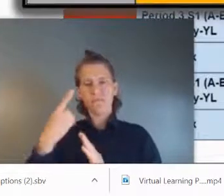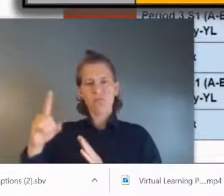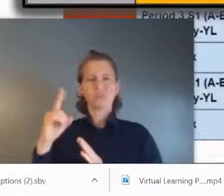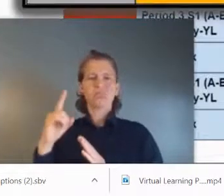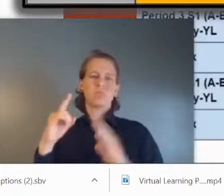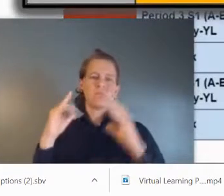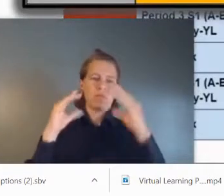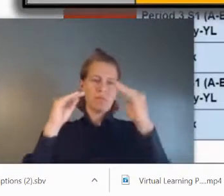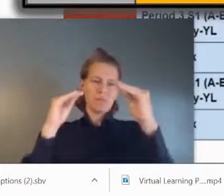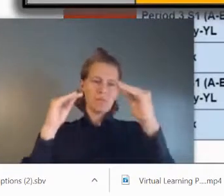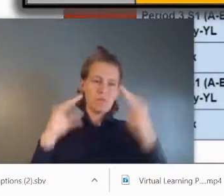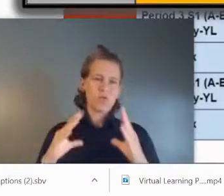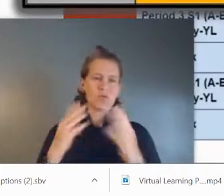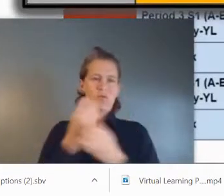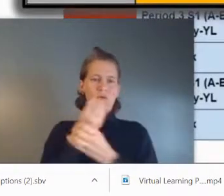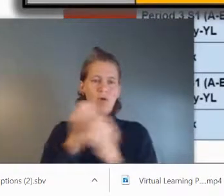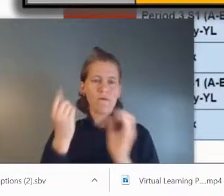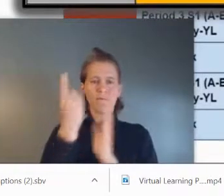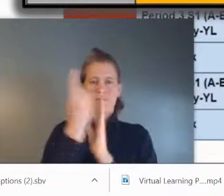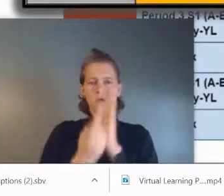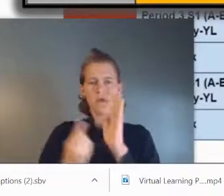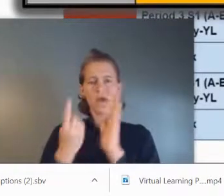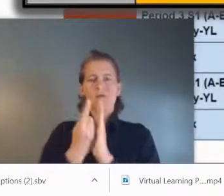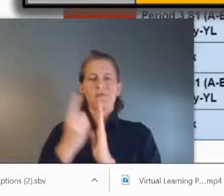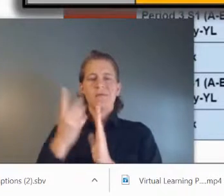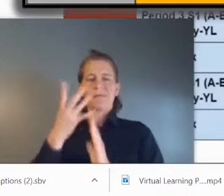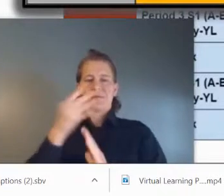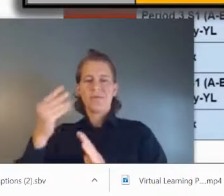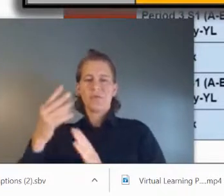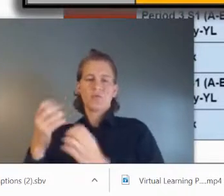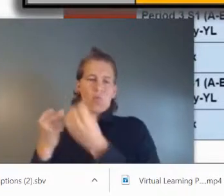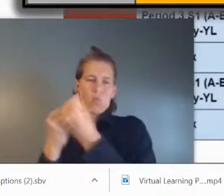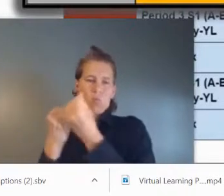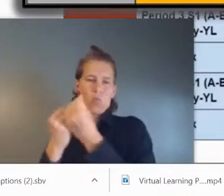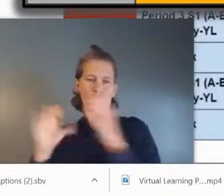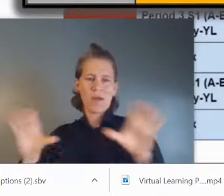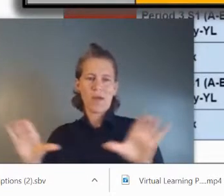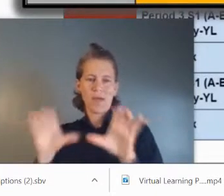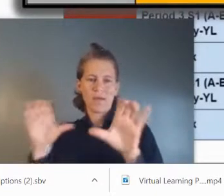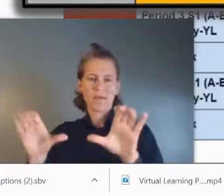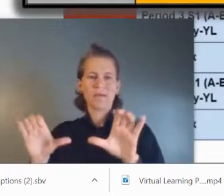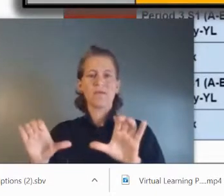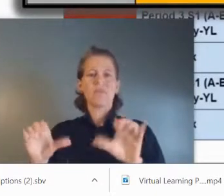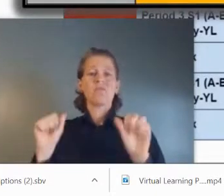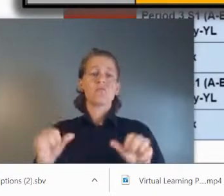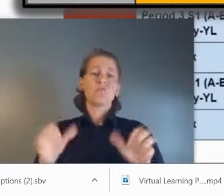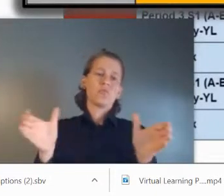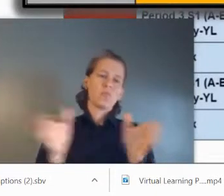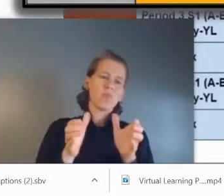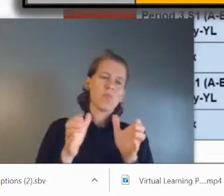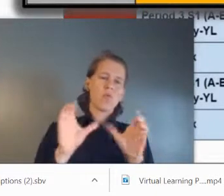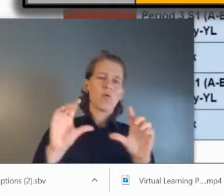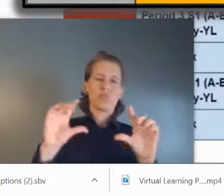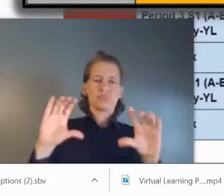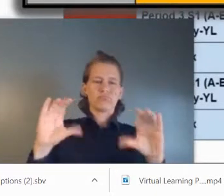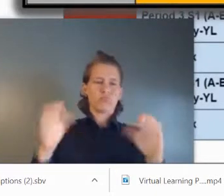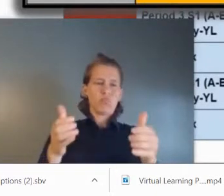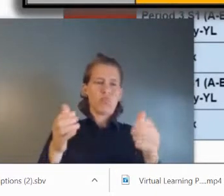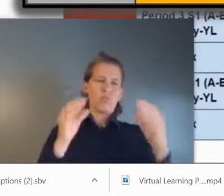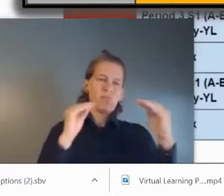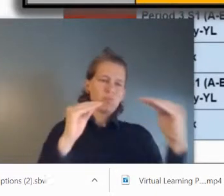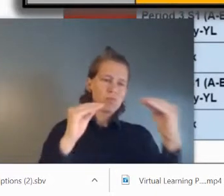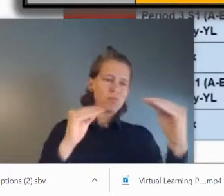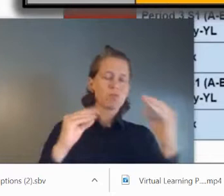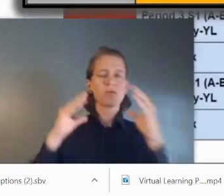This is the time for students to participate in scheduled interventions and enrichment, small group instruction, teacher office